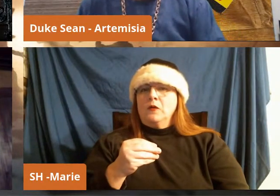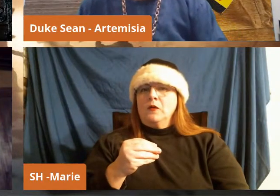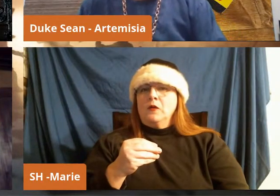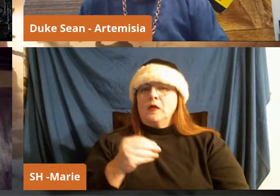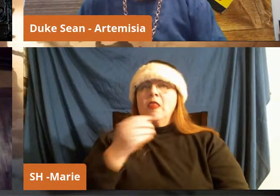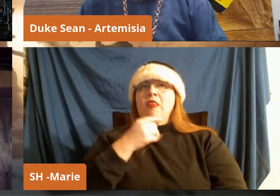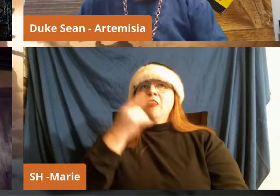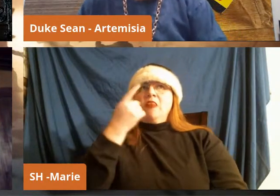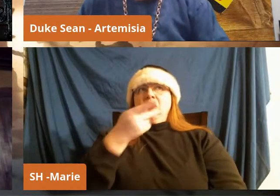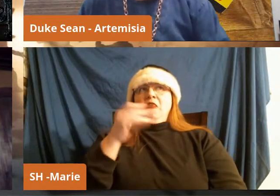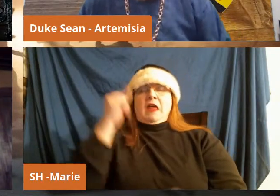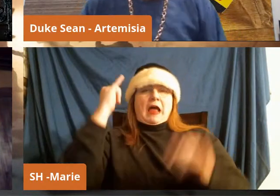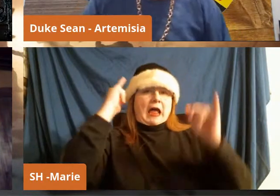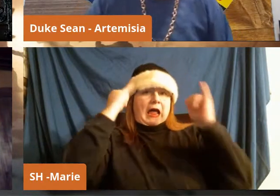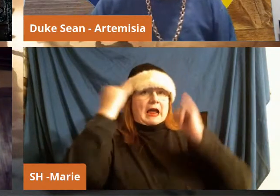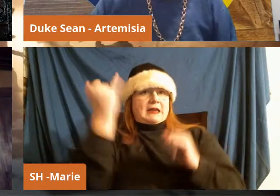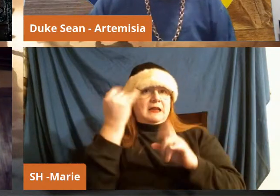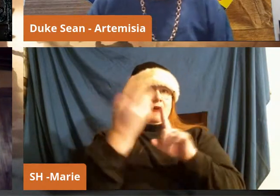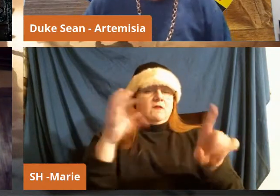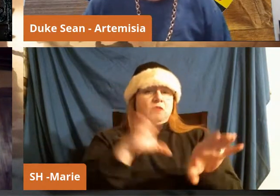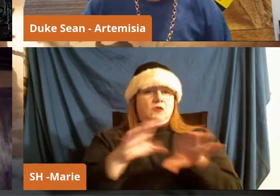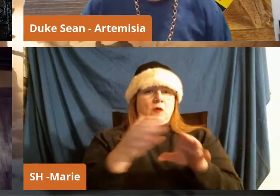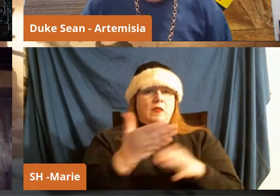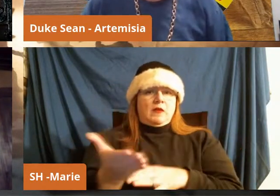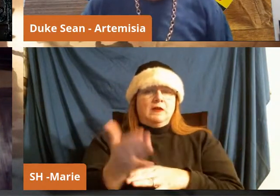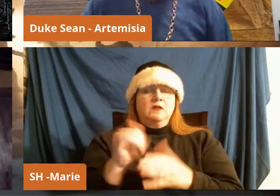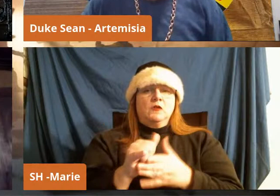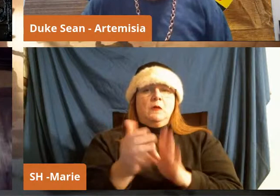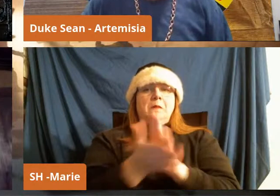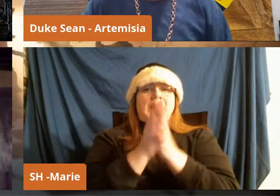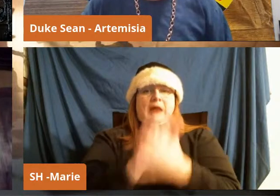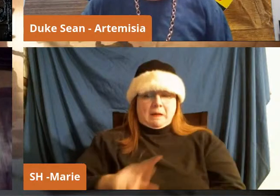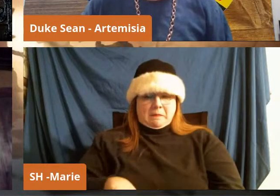the idea of doing things to get knighted